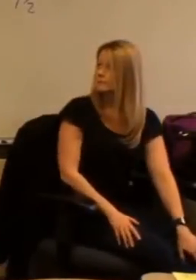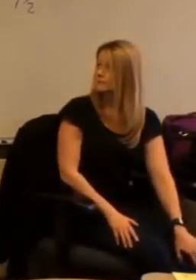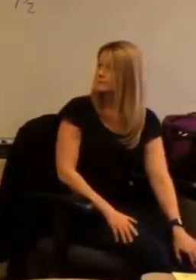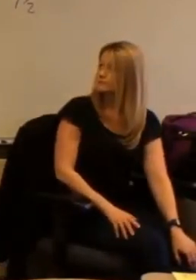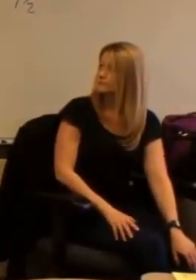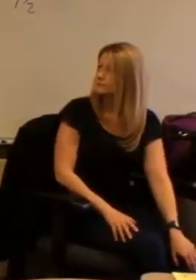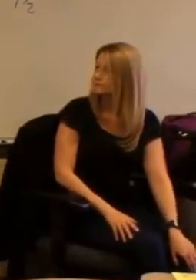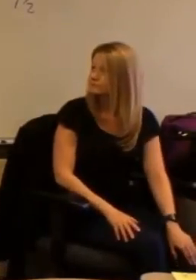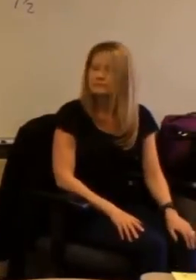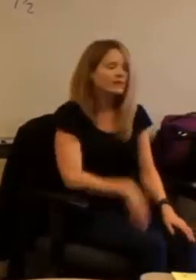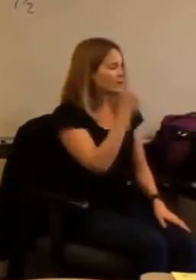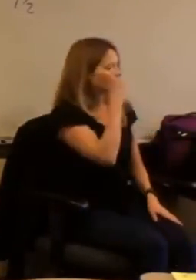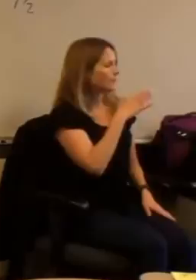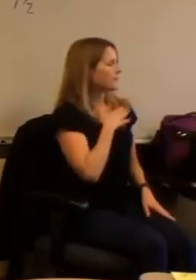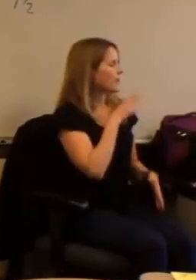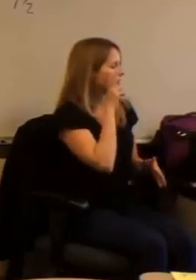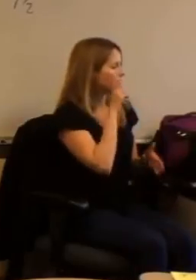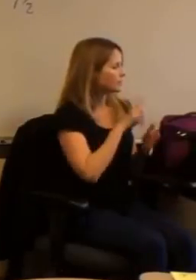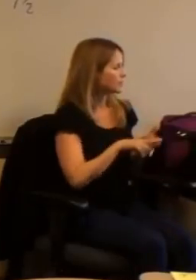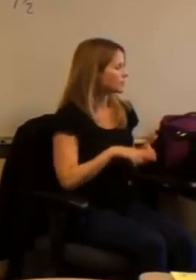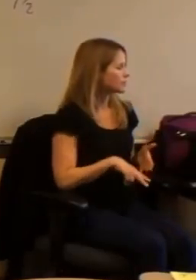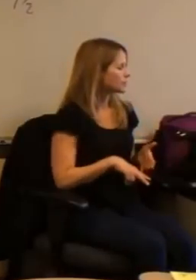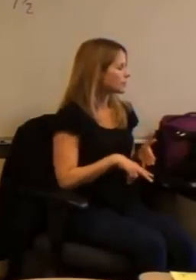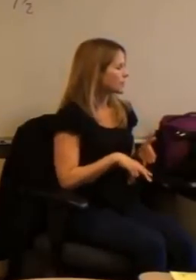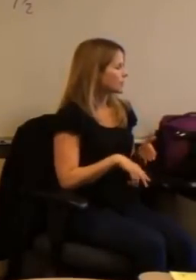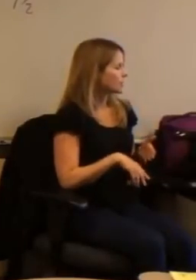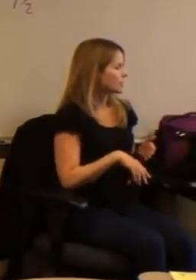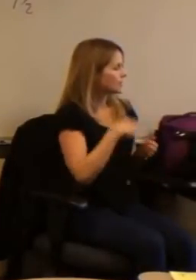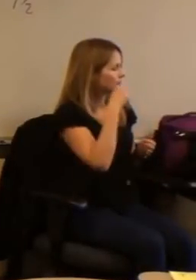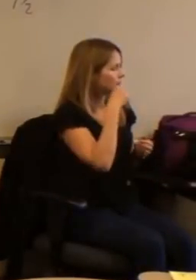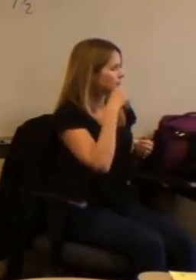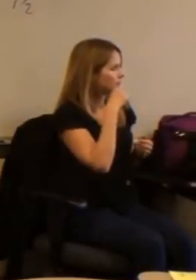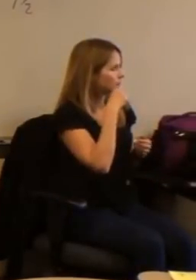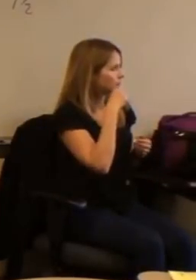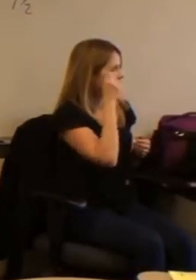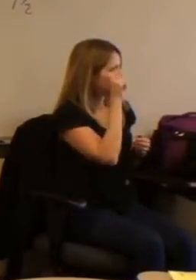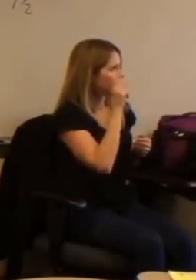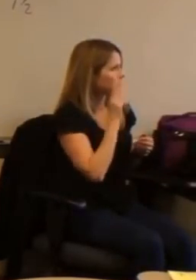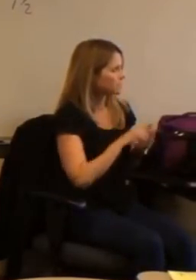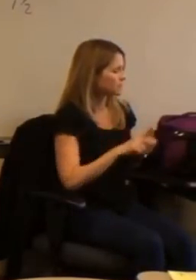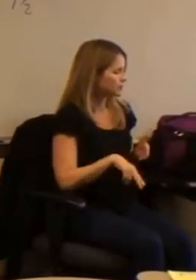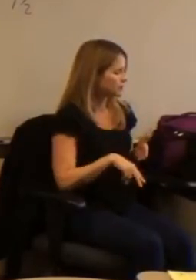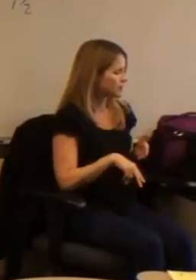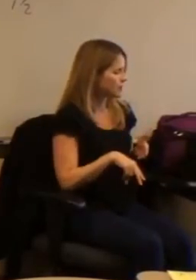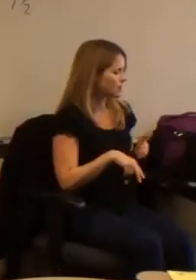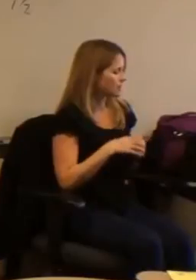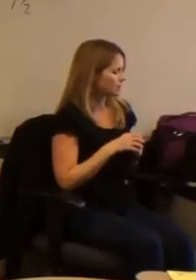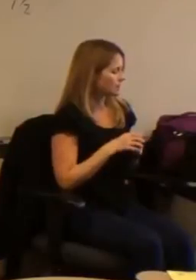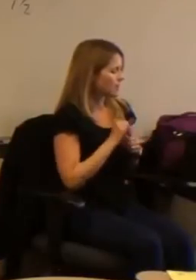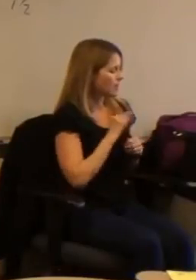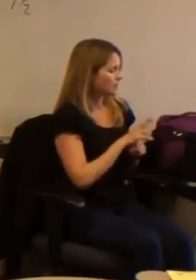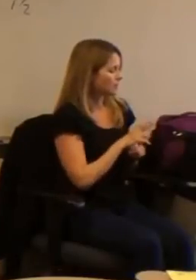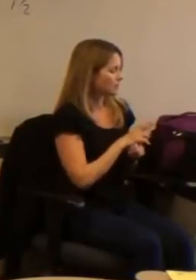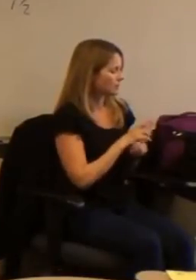For my research, I, for, for the researches, for, to do my research, I